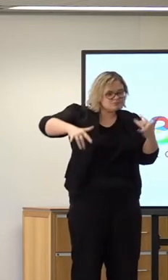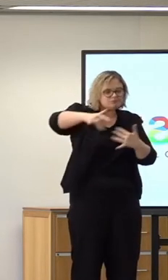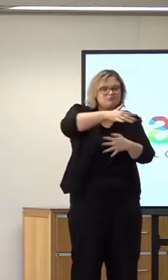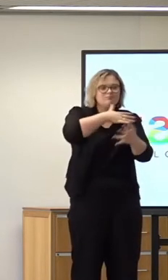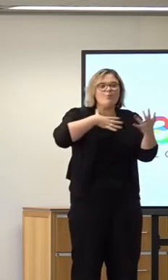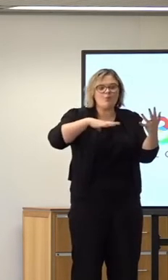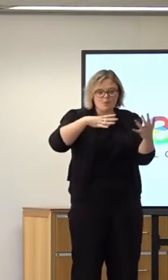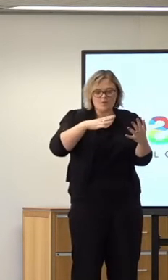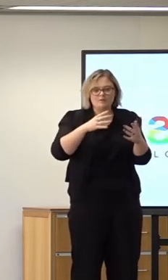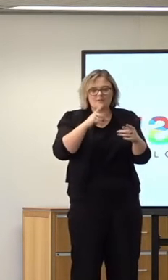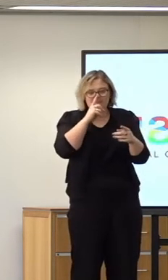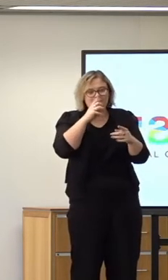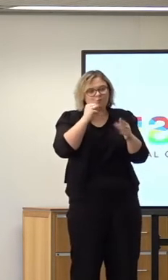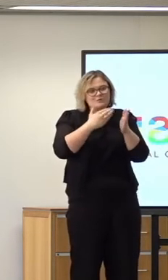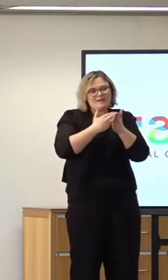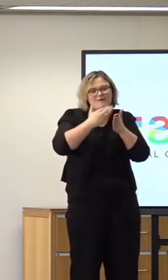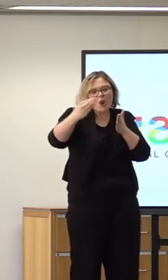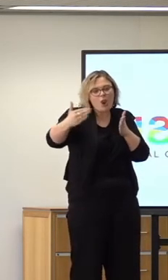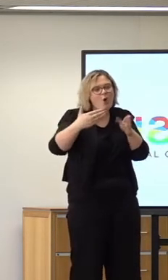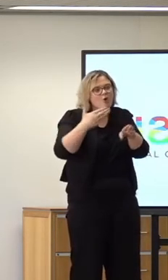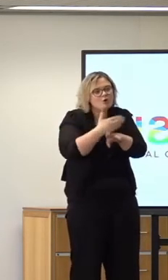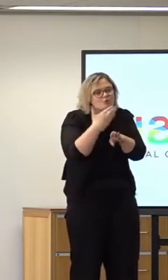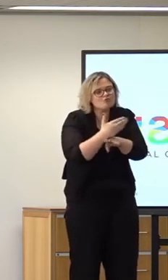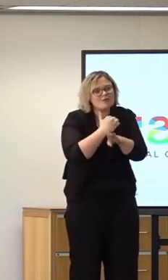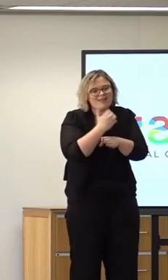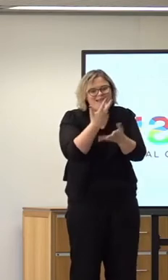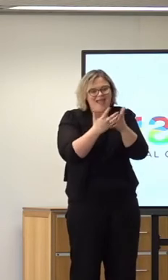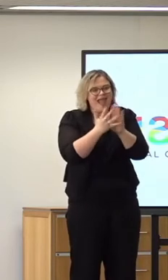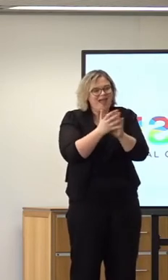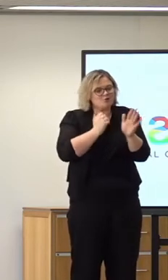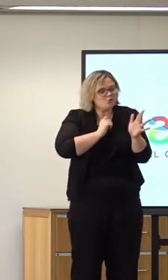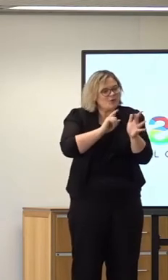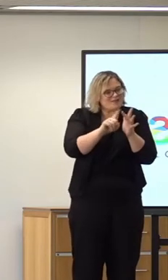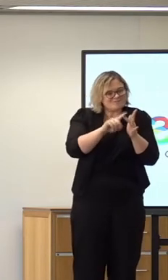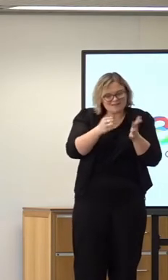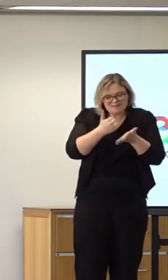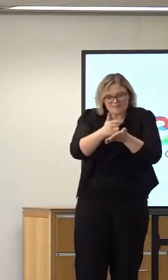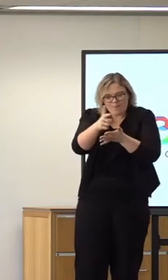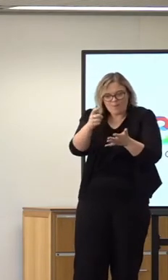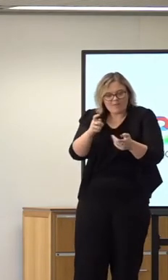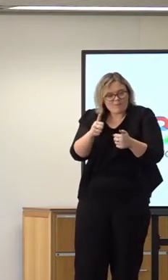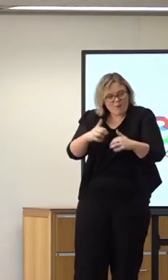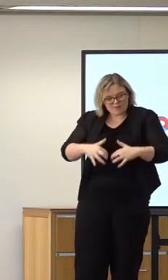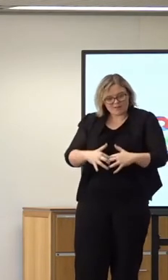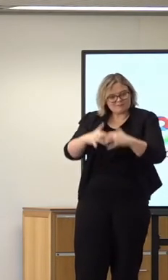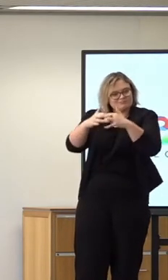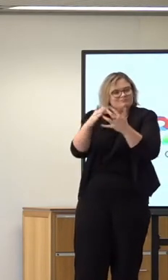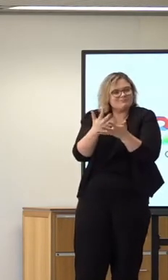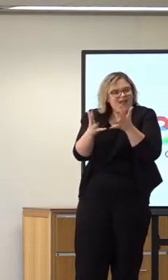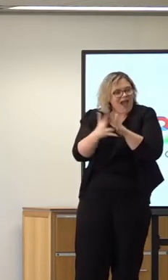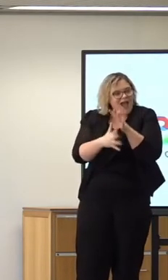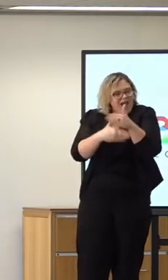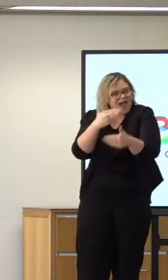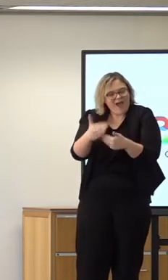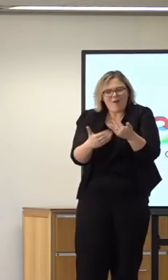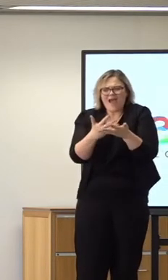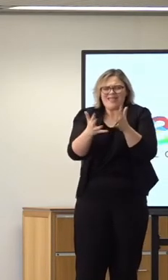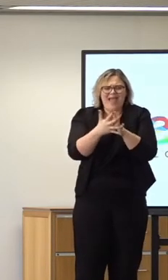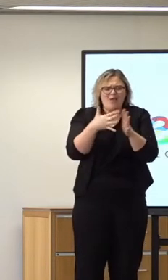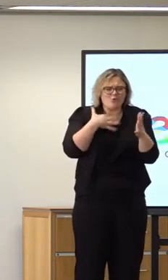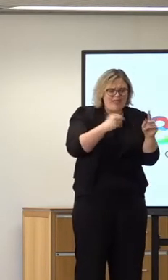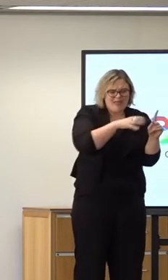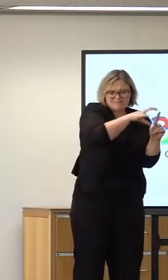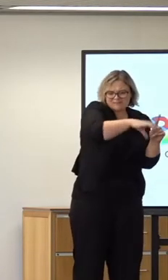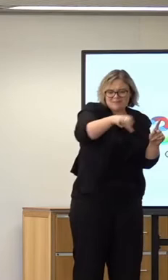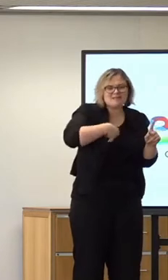working artists with a long career, how are we investing in people early on and how are we building practices? But then also how are we creating space for diverse practices